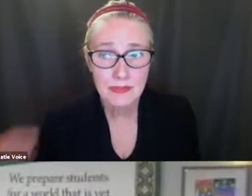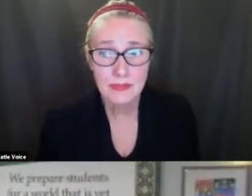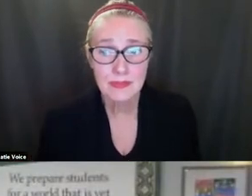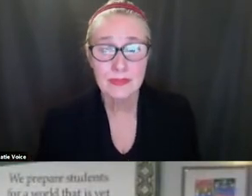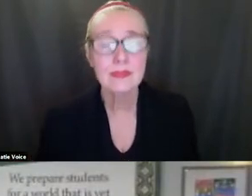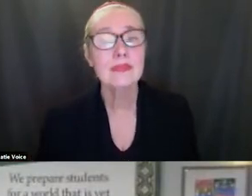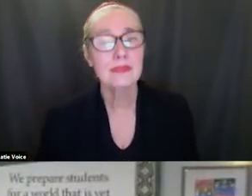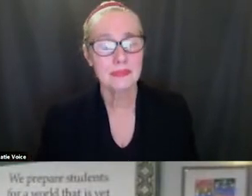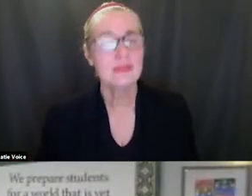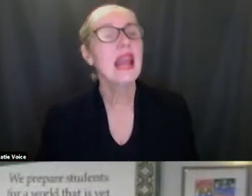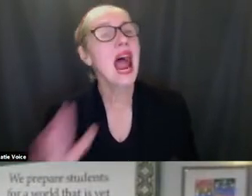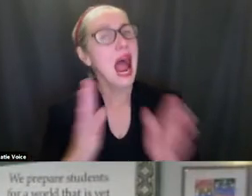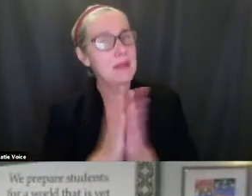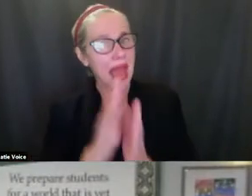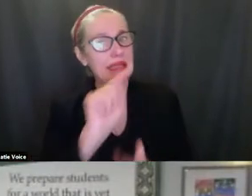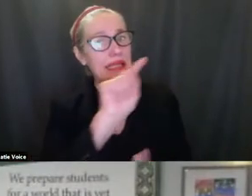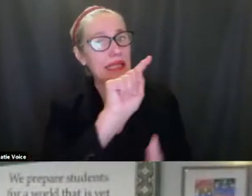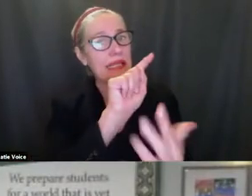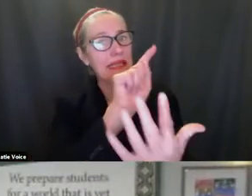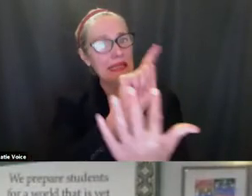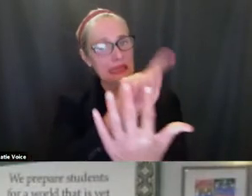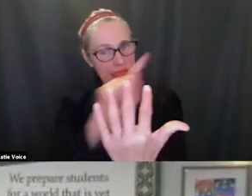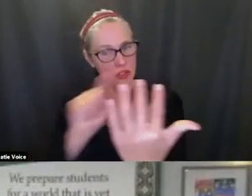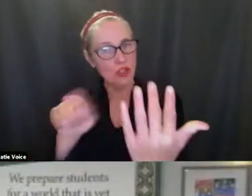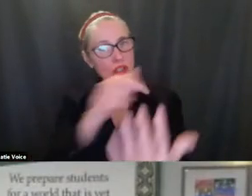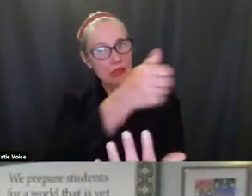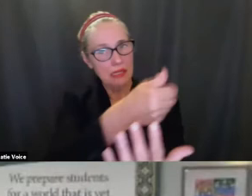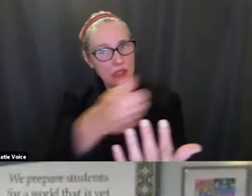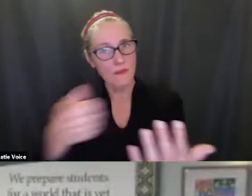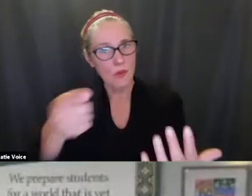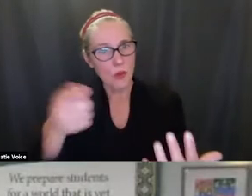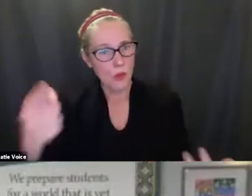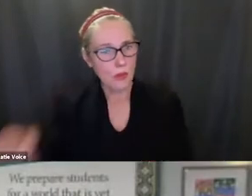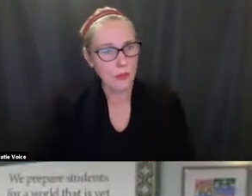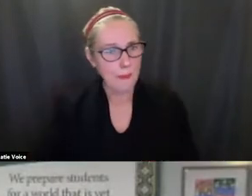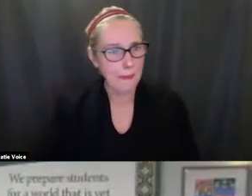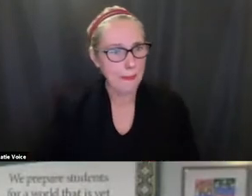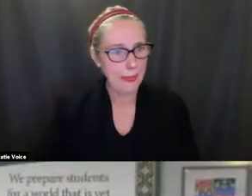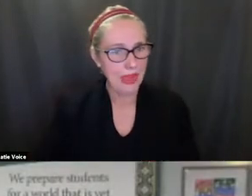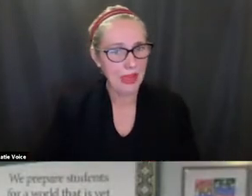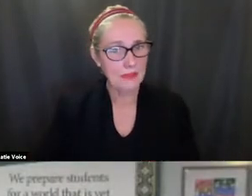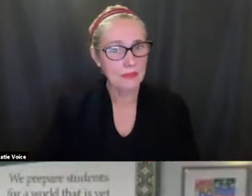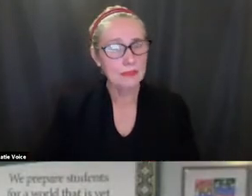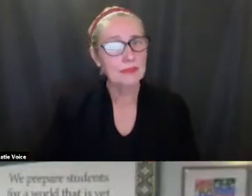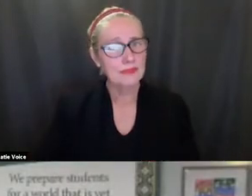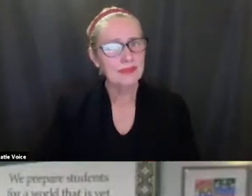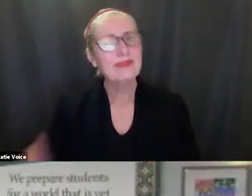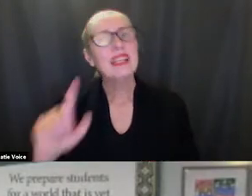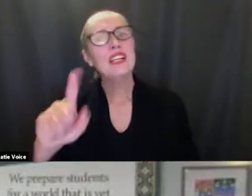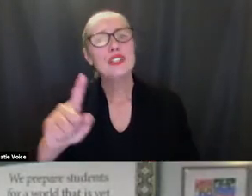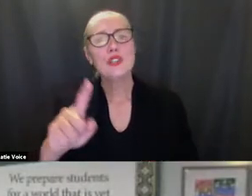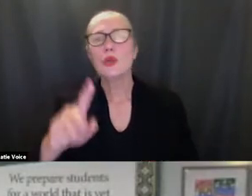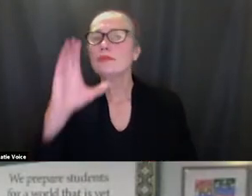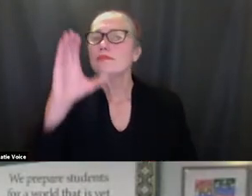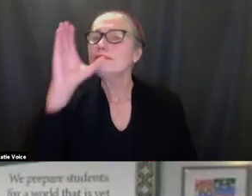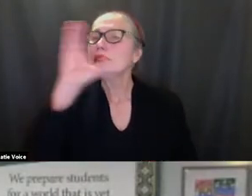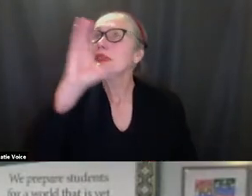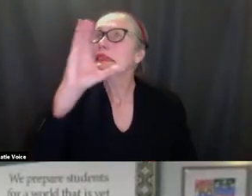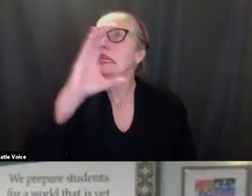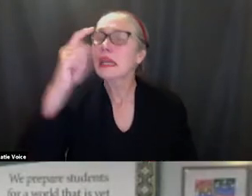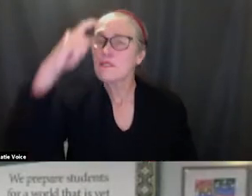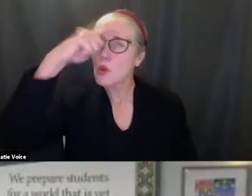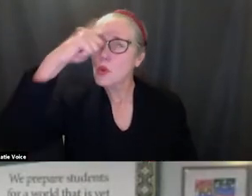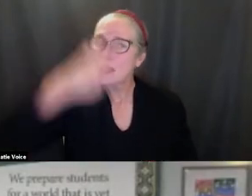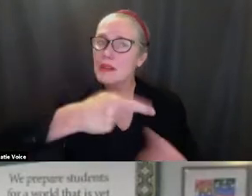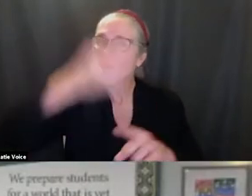okay i'm asking you guys to to um to seek some wisdom from god above the